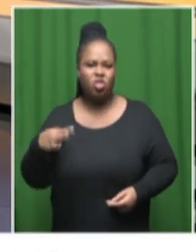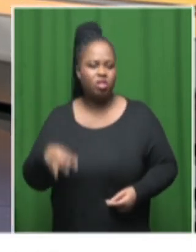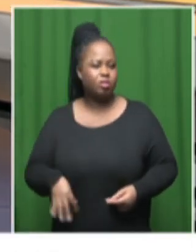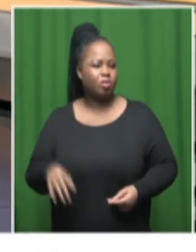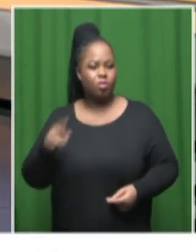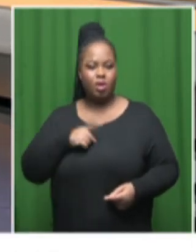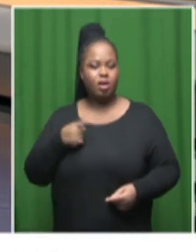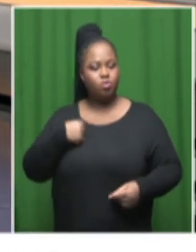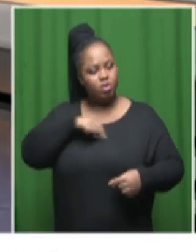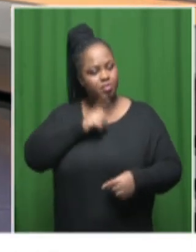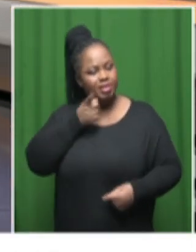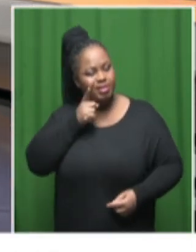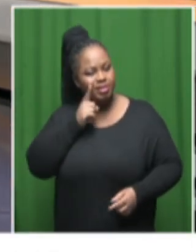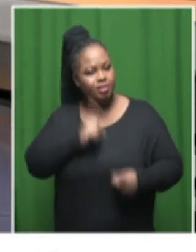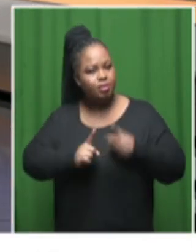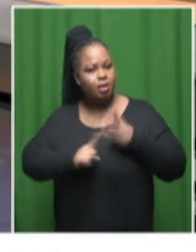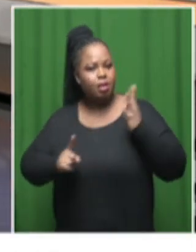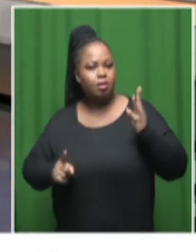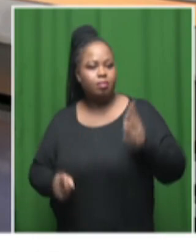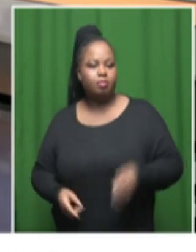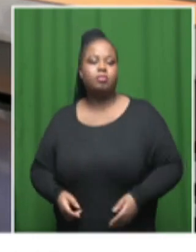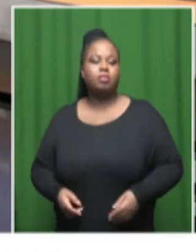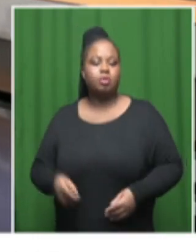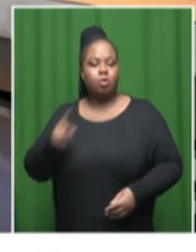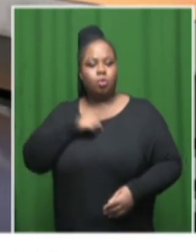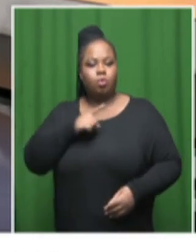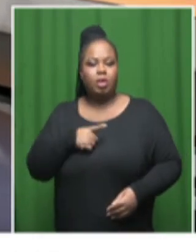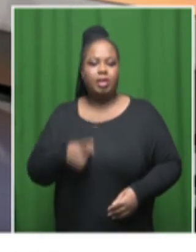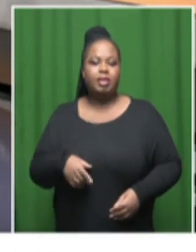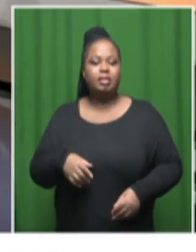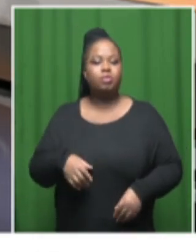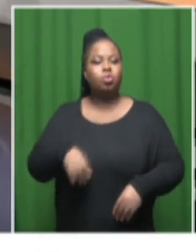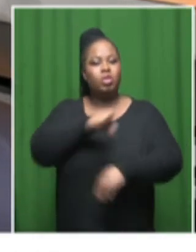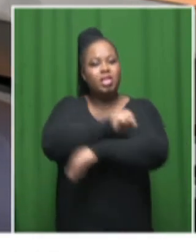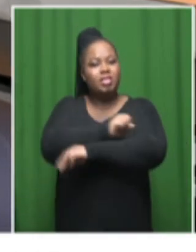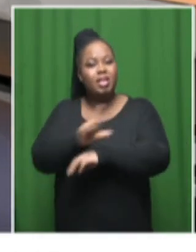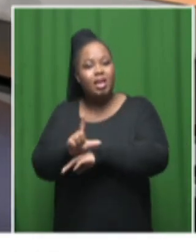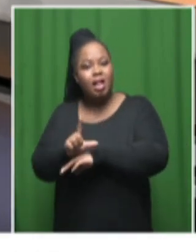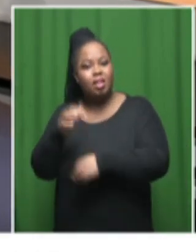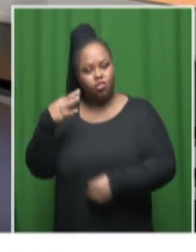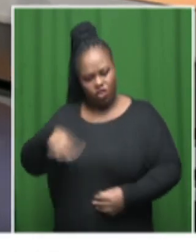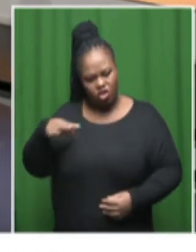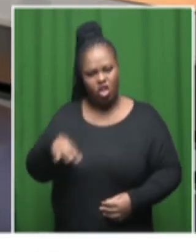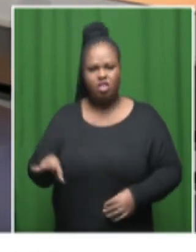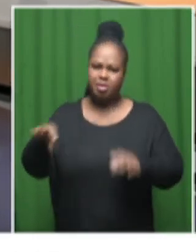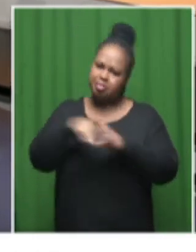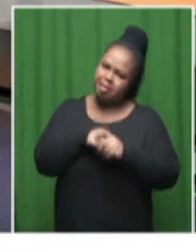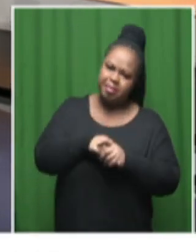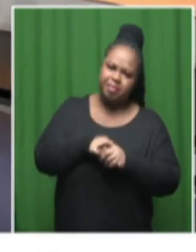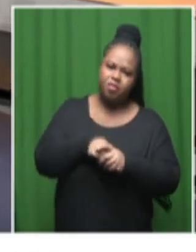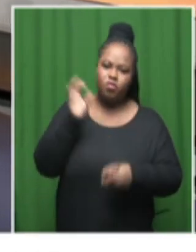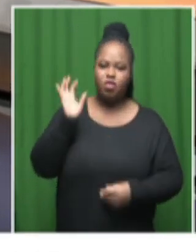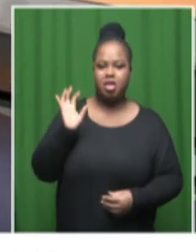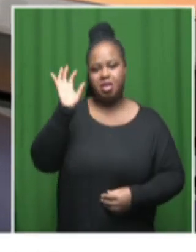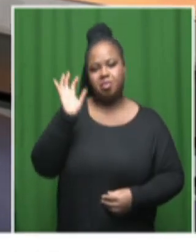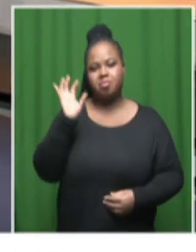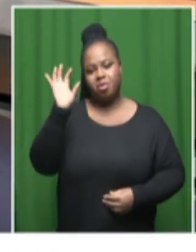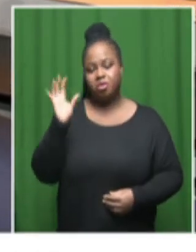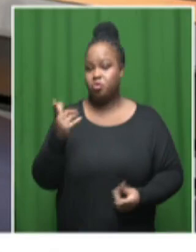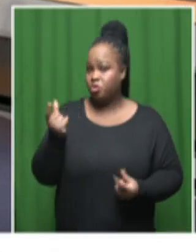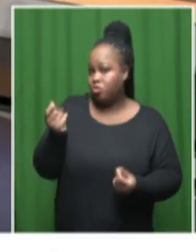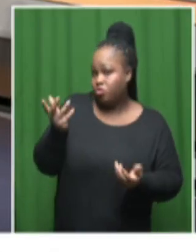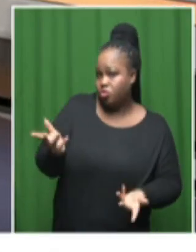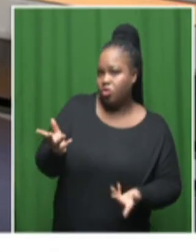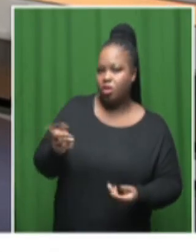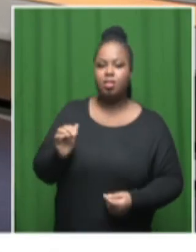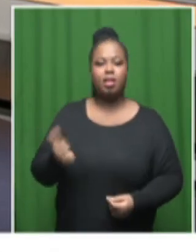what we should tap into and get that to get our Senegal girls, you know, get them to play netball. And I think if we do that, we